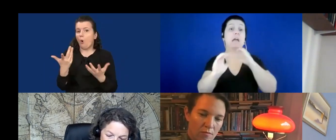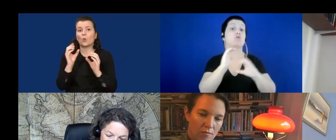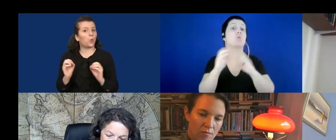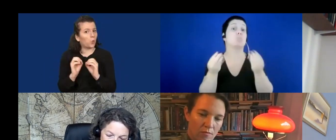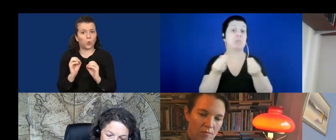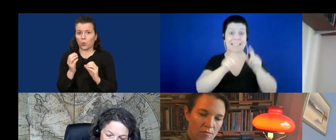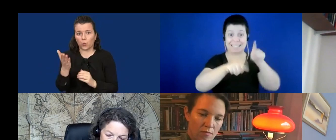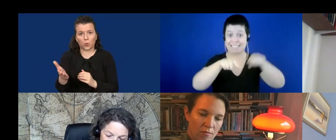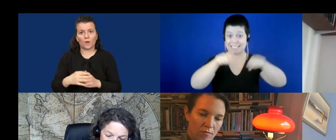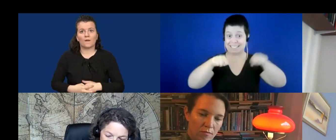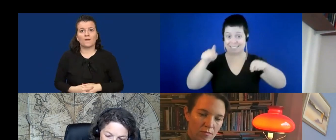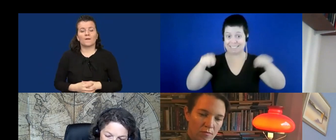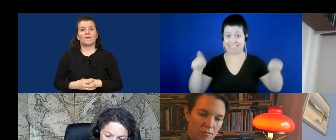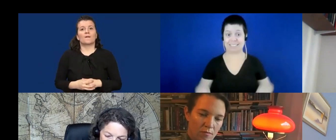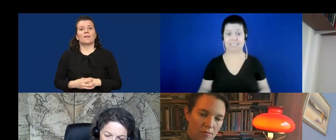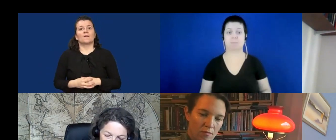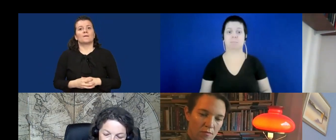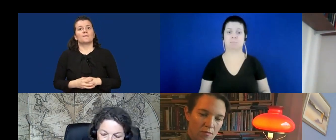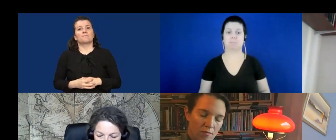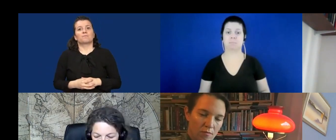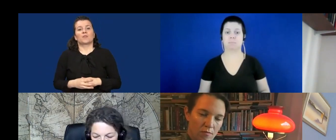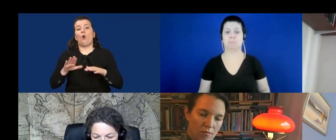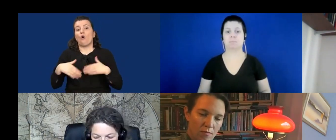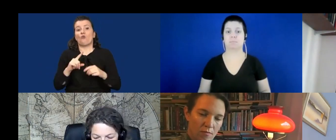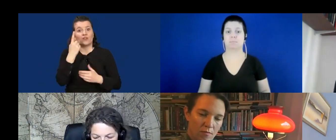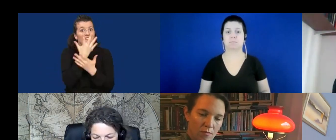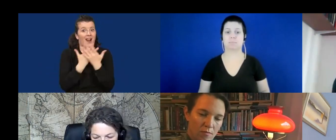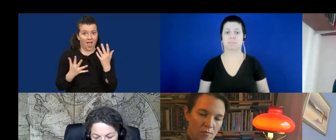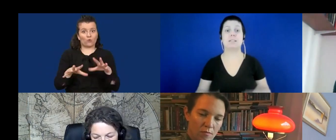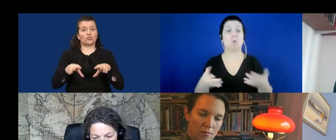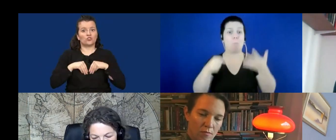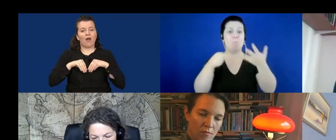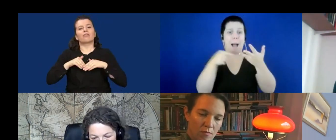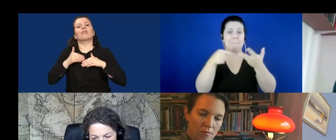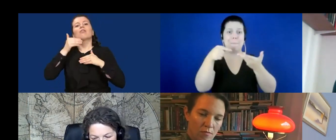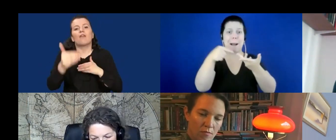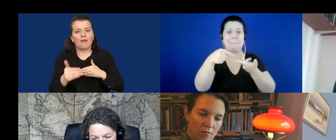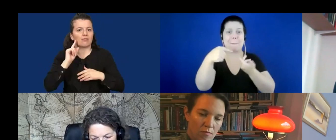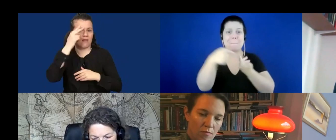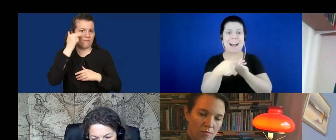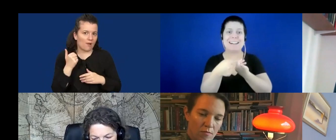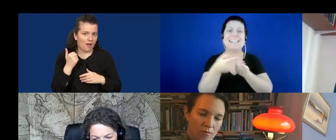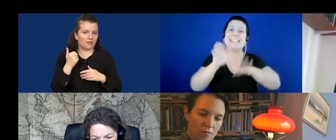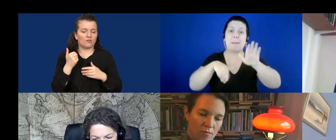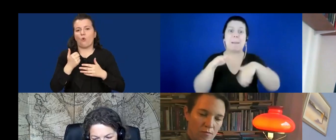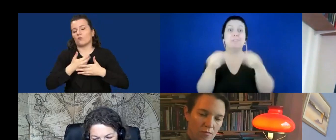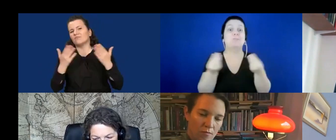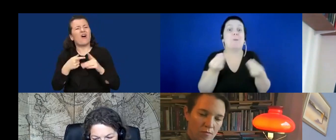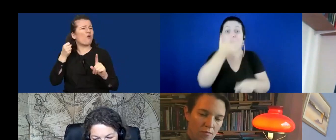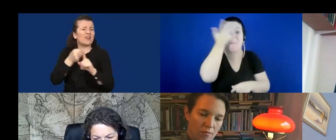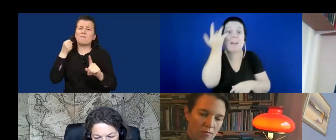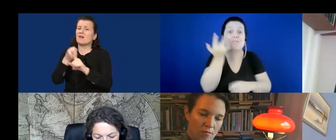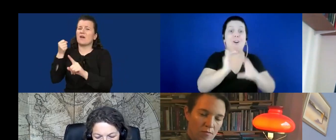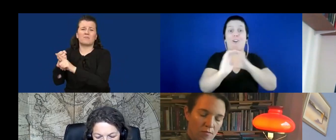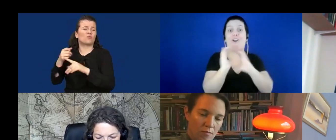before the age of onset of the condition. All of these things will play into the communication and the